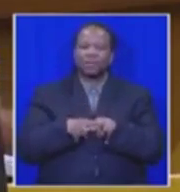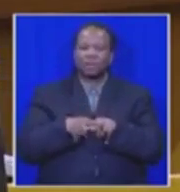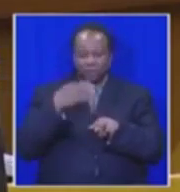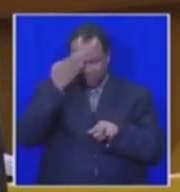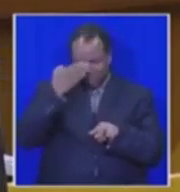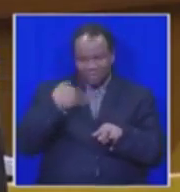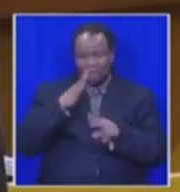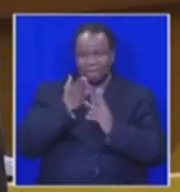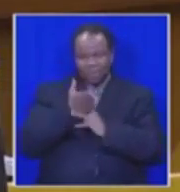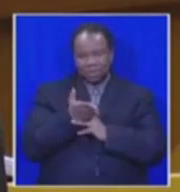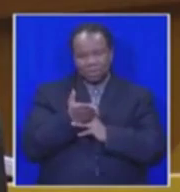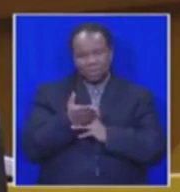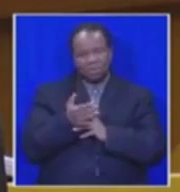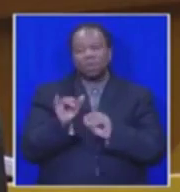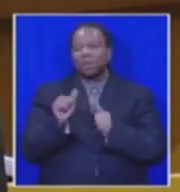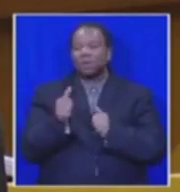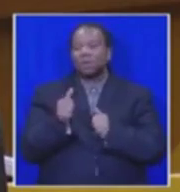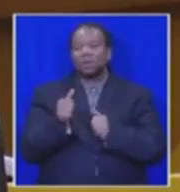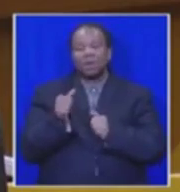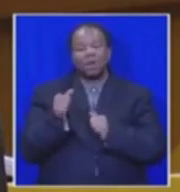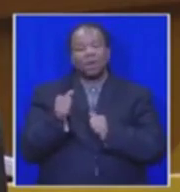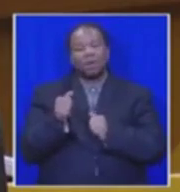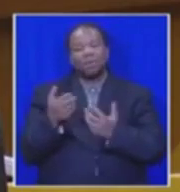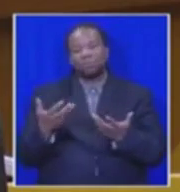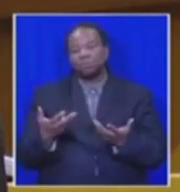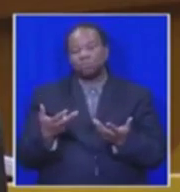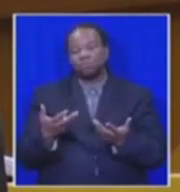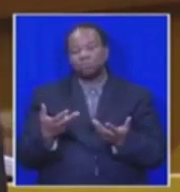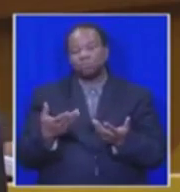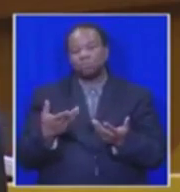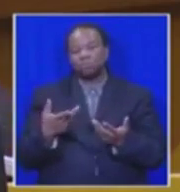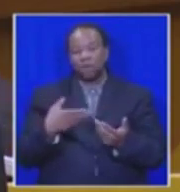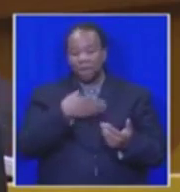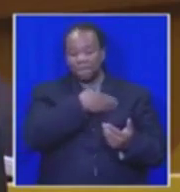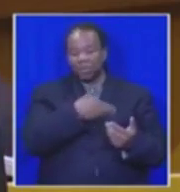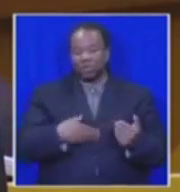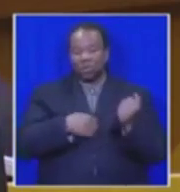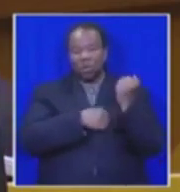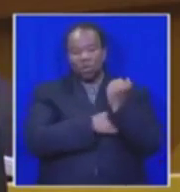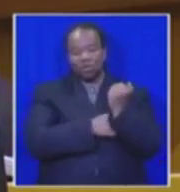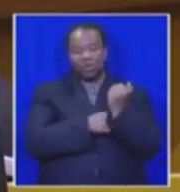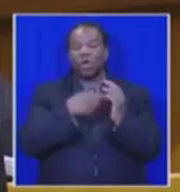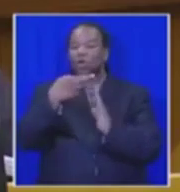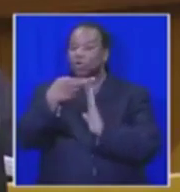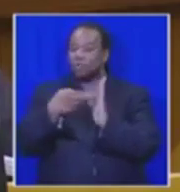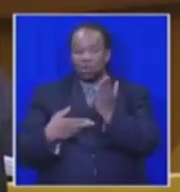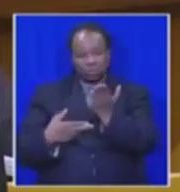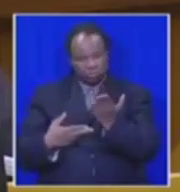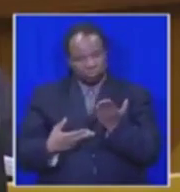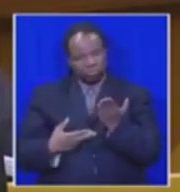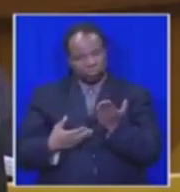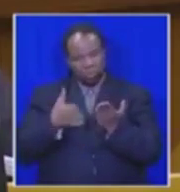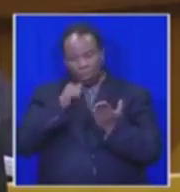A report is presented by the presidency at each cabinet lekhutla